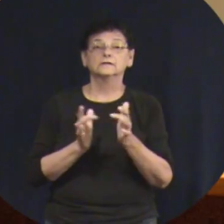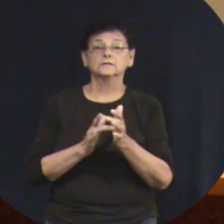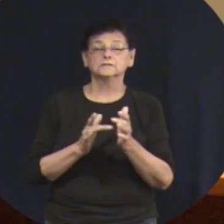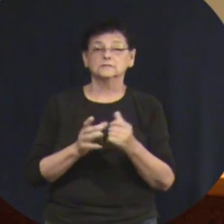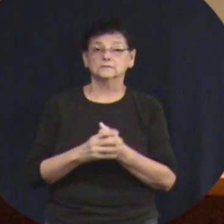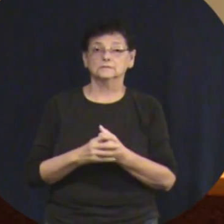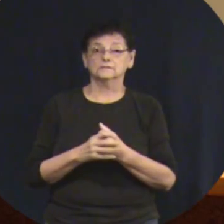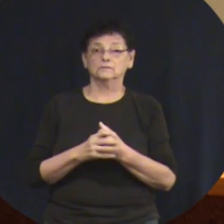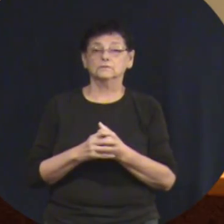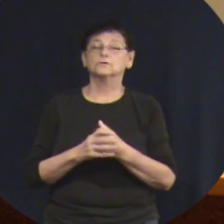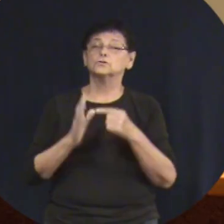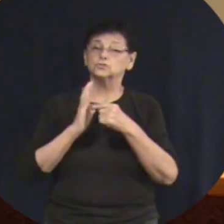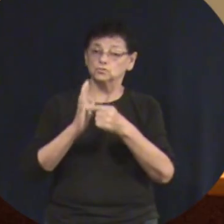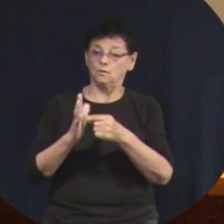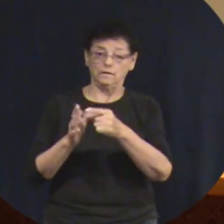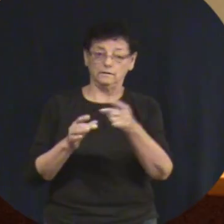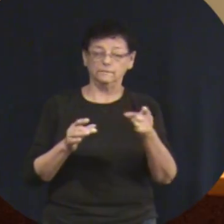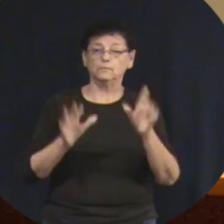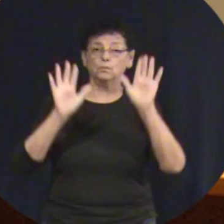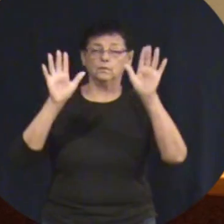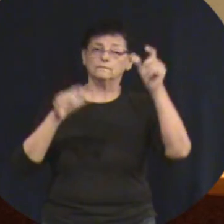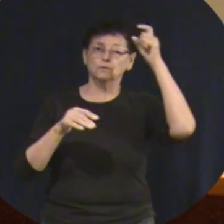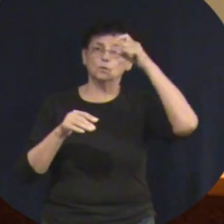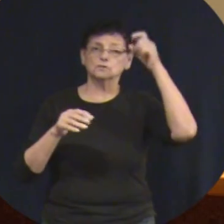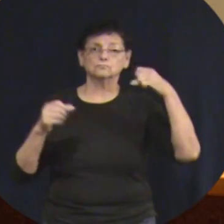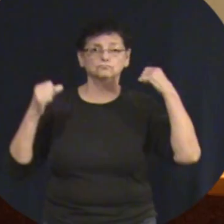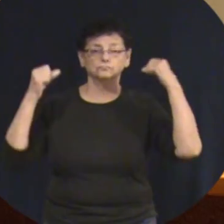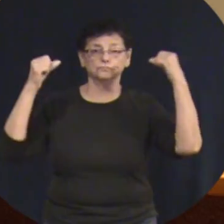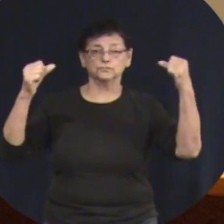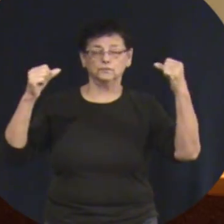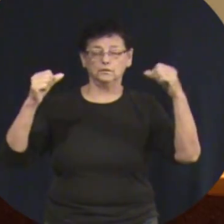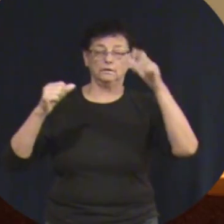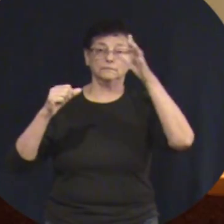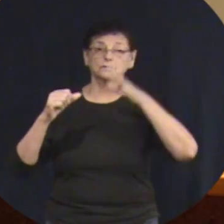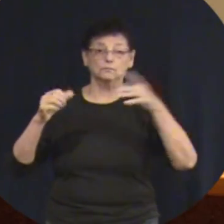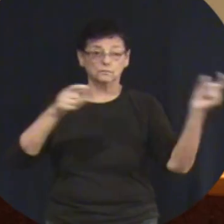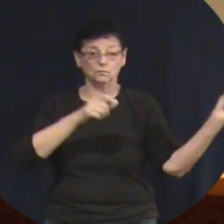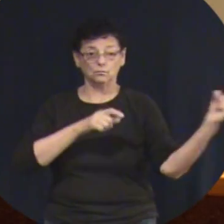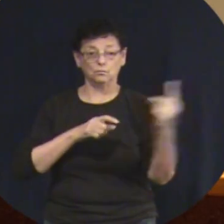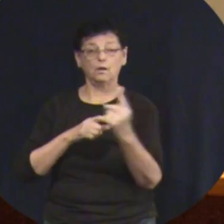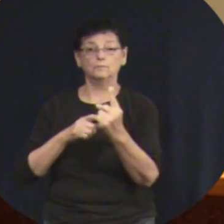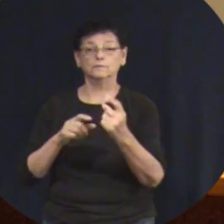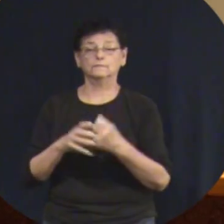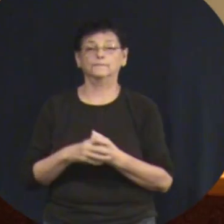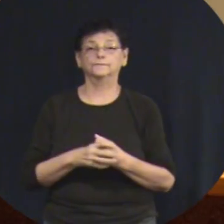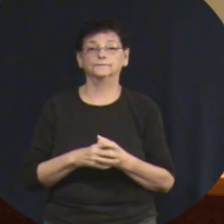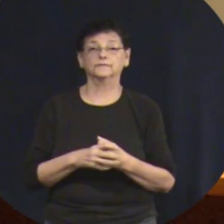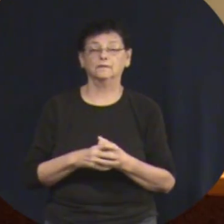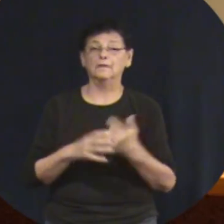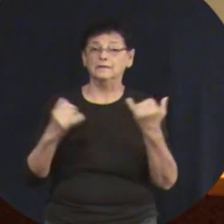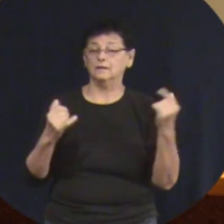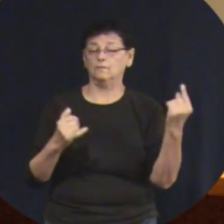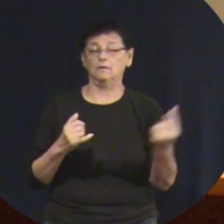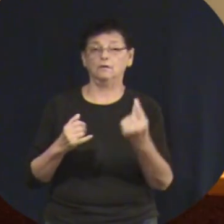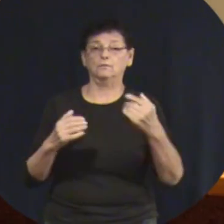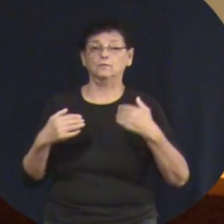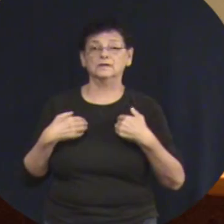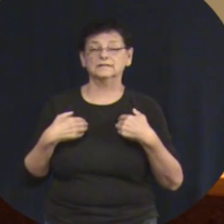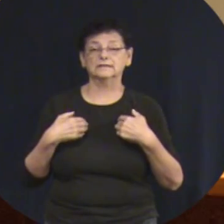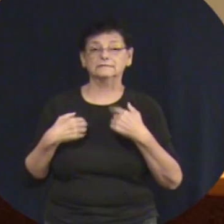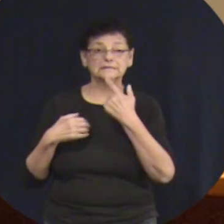Jesus showing them great wisdom and strength as this woman is brought before him. Now, we always